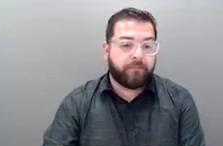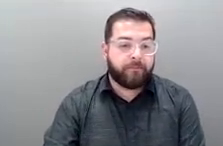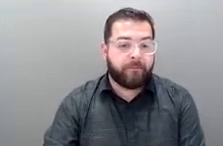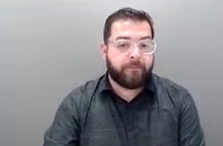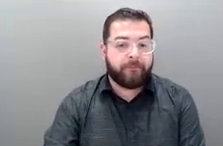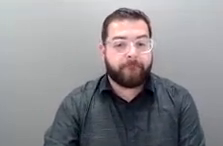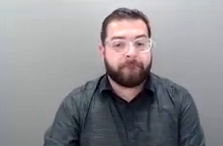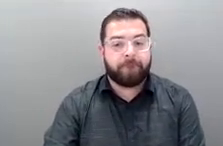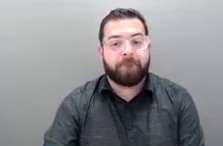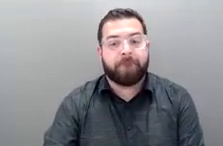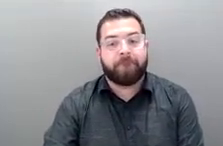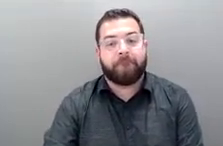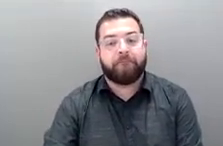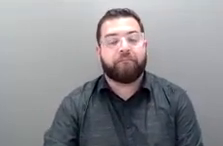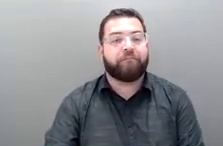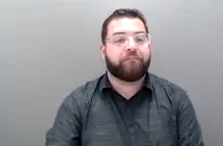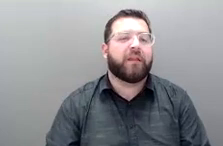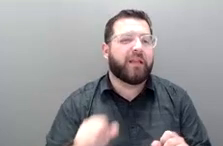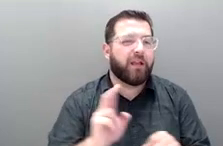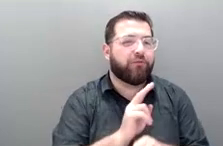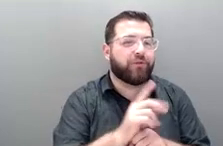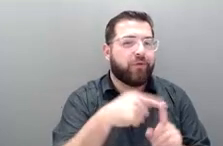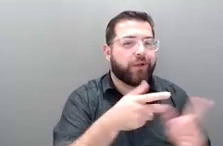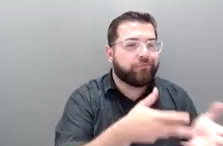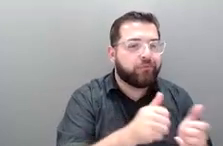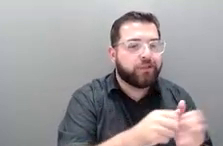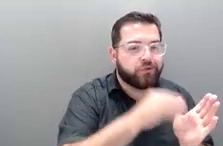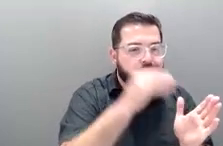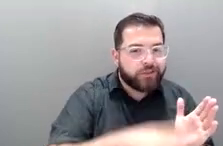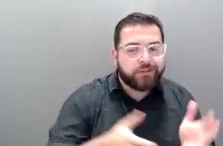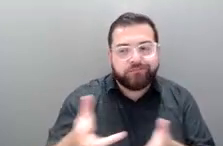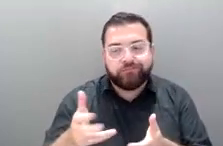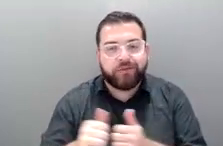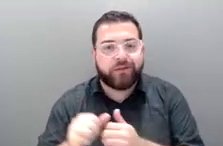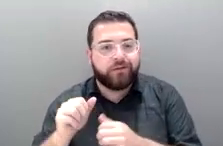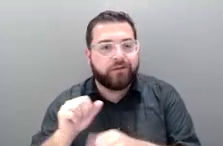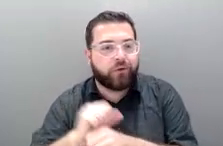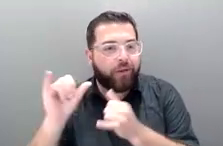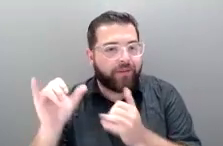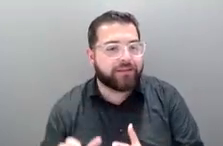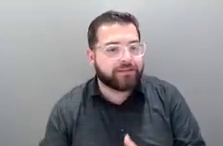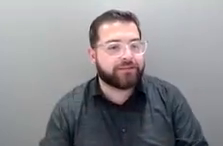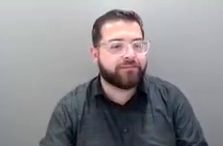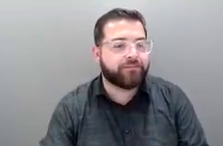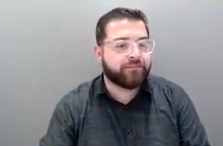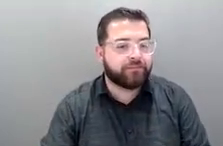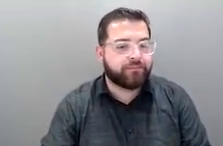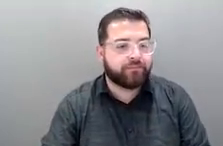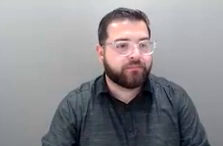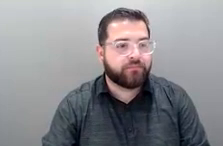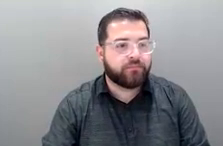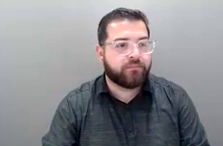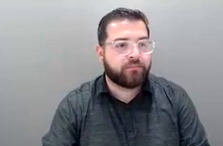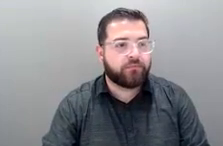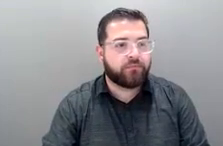students or your colleagues. And Emma, thank you, David. You probably left already. Okay, so